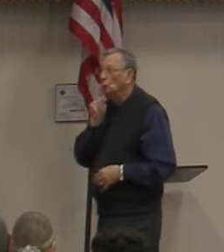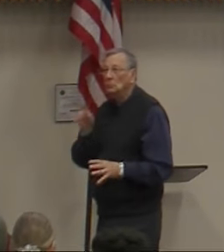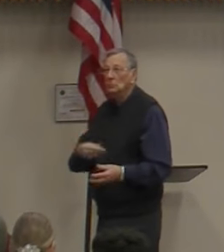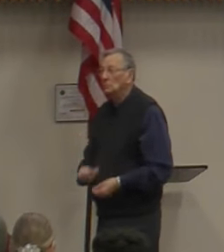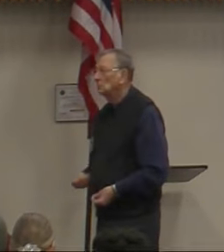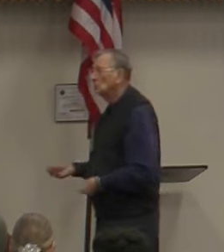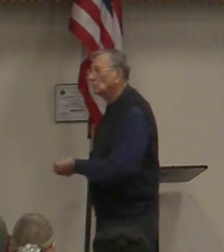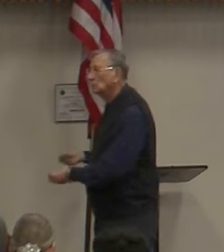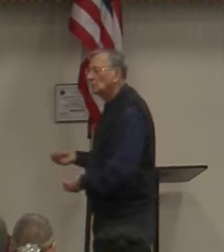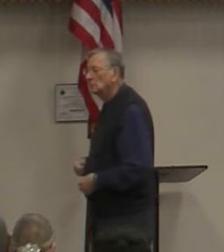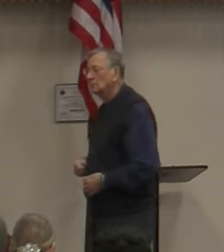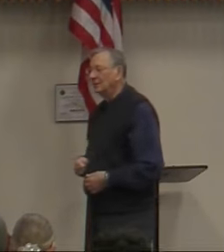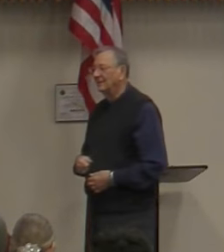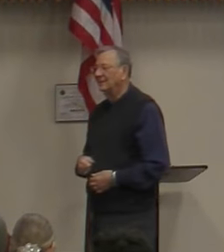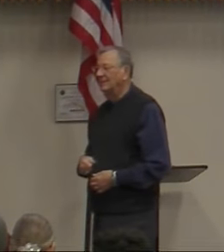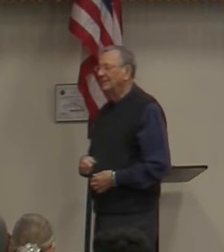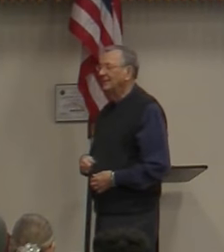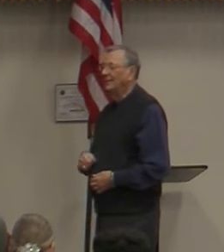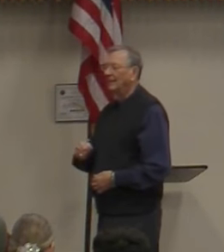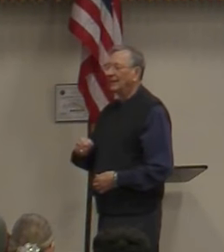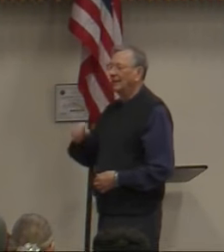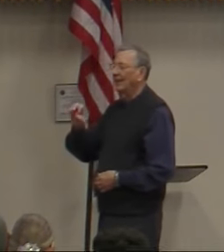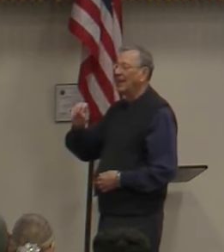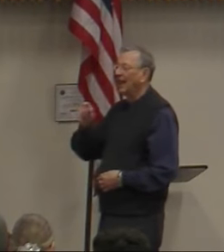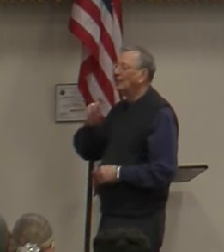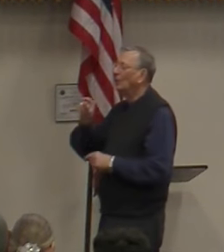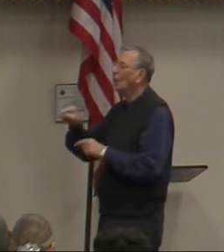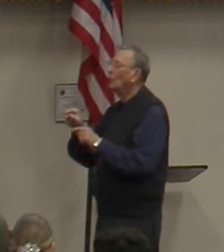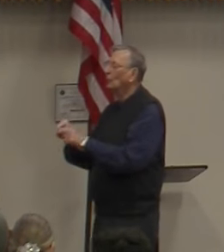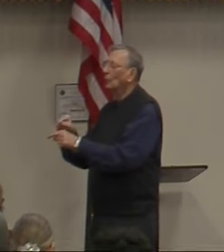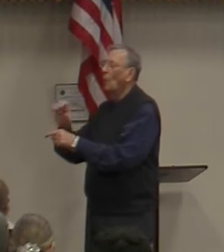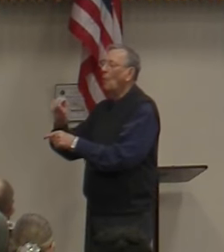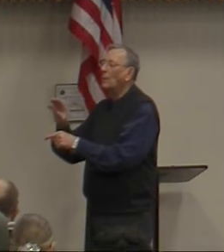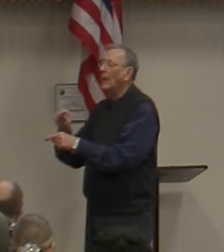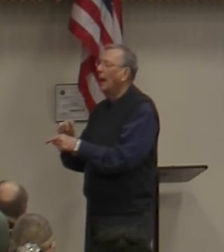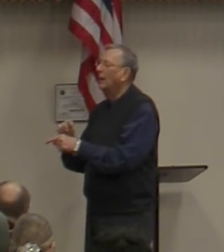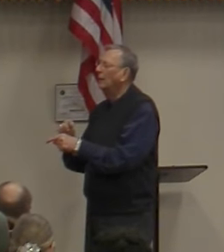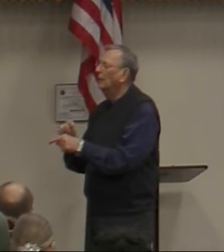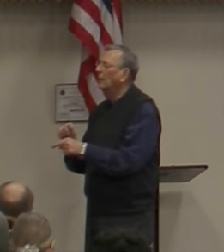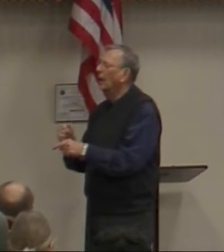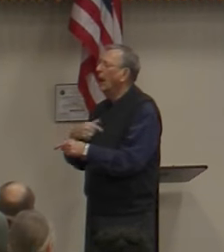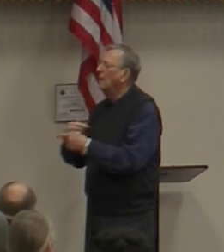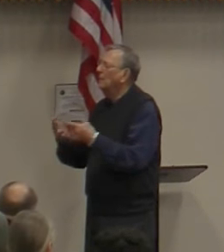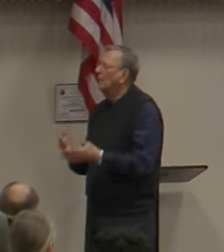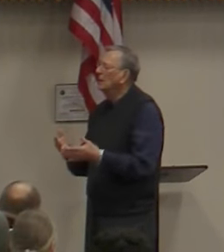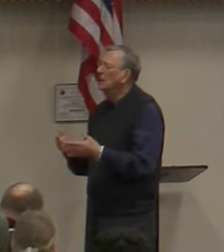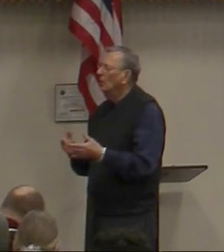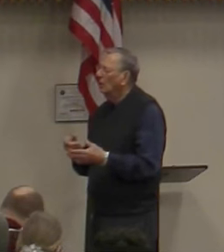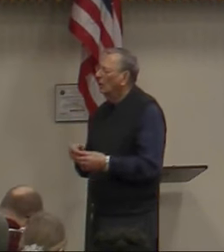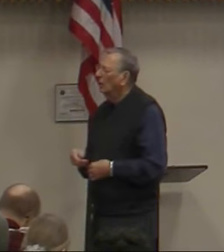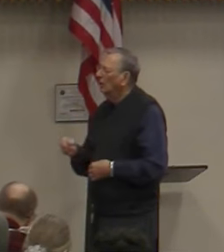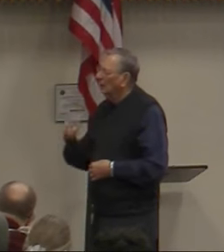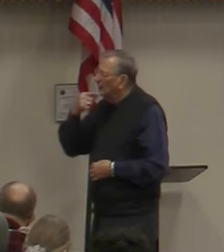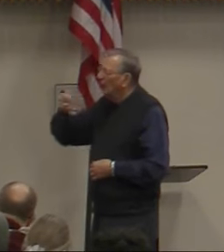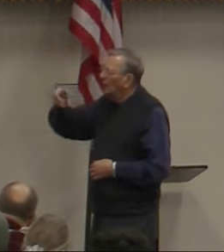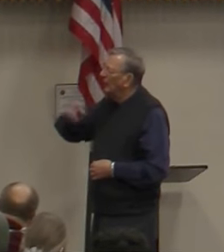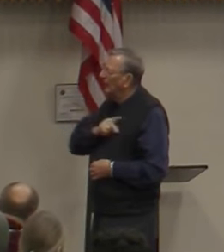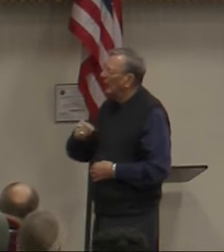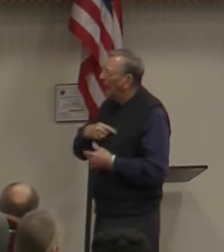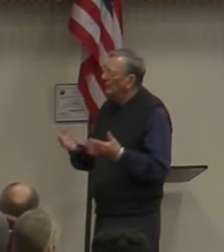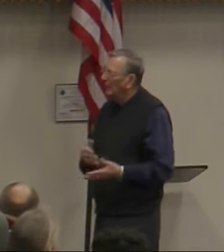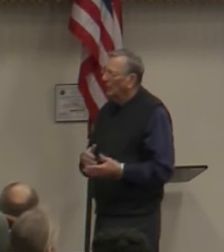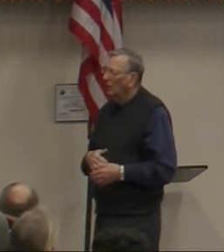goes to Obadiah and says, go tell Ahab I'm here. And he said, now, wait a second. If I go tell him you're here and then we come back over here and you're not here, I'm in real